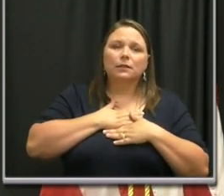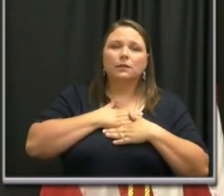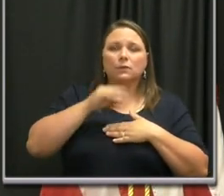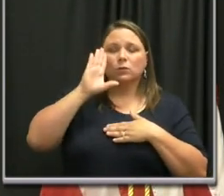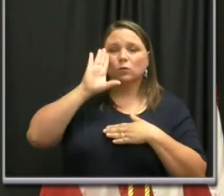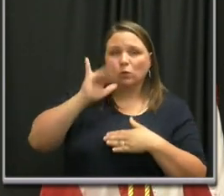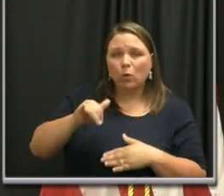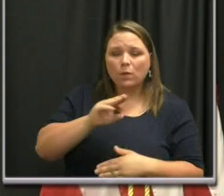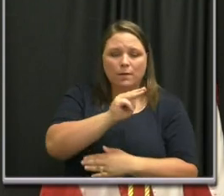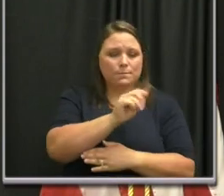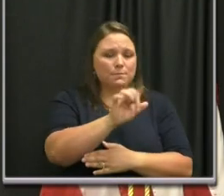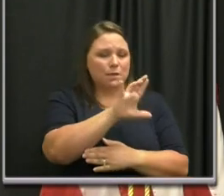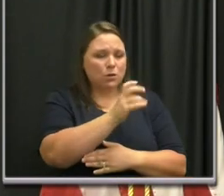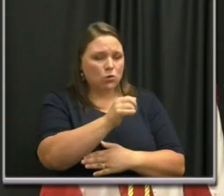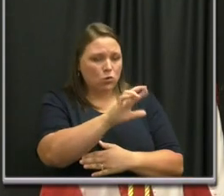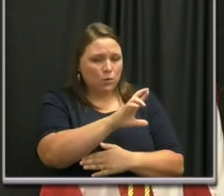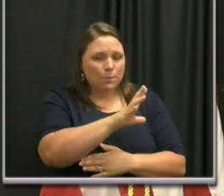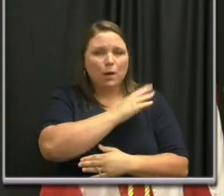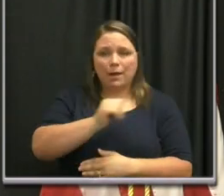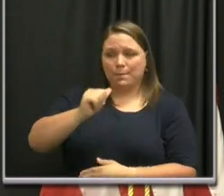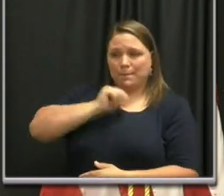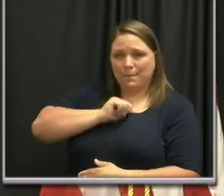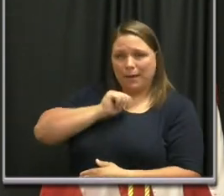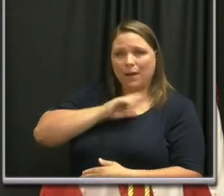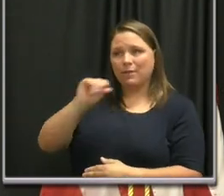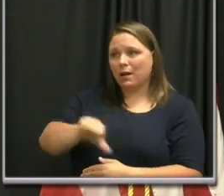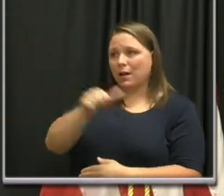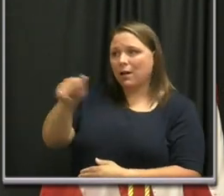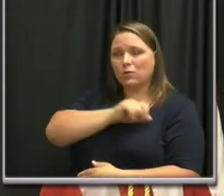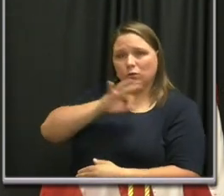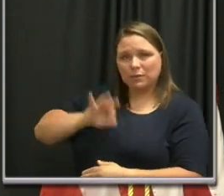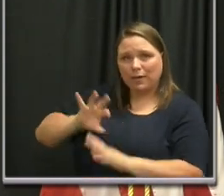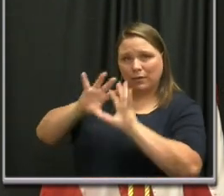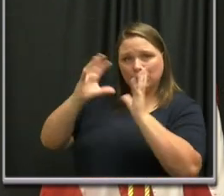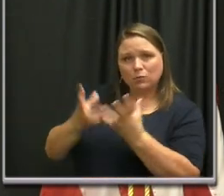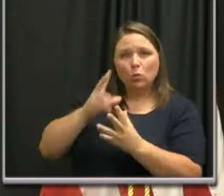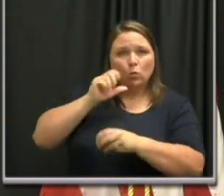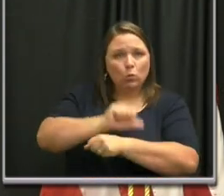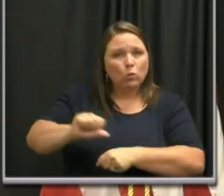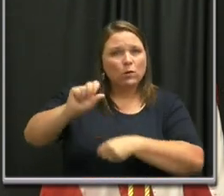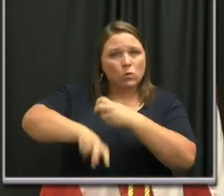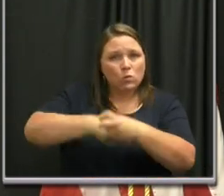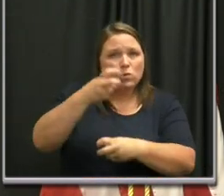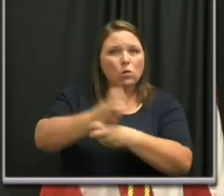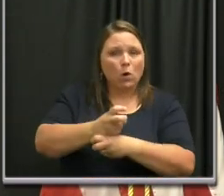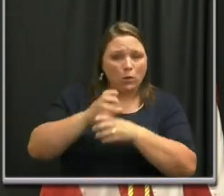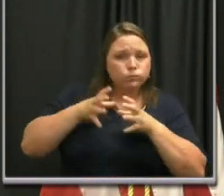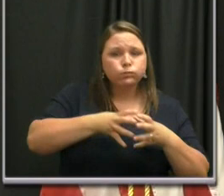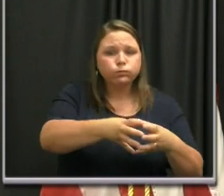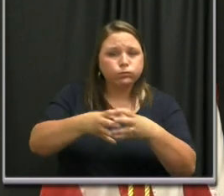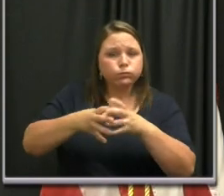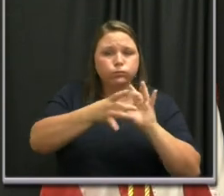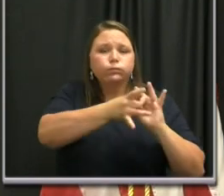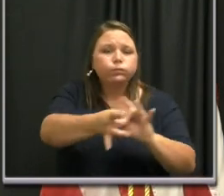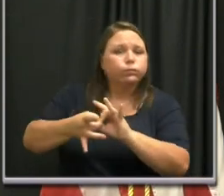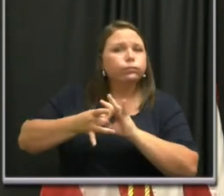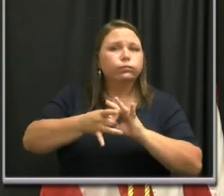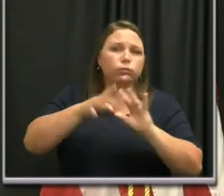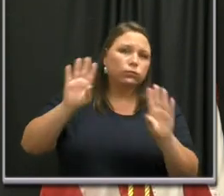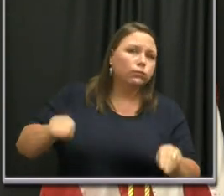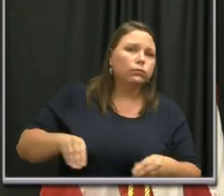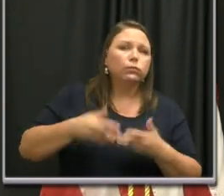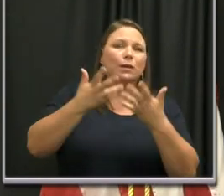know that Mayor Cooper, along with myself and other staff members, will be working together to bring about